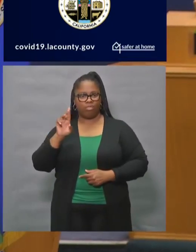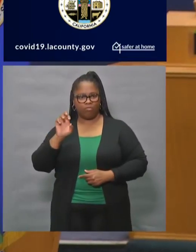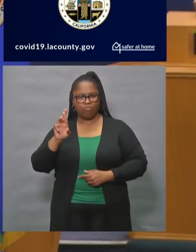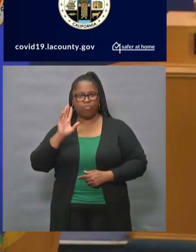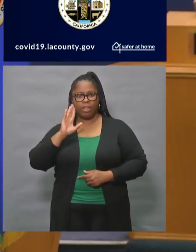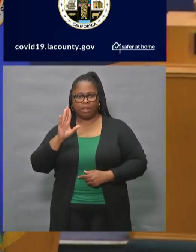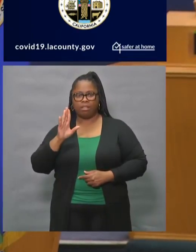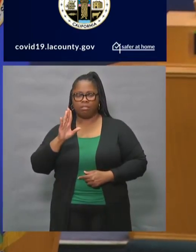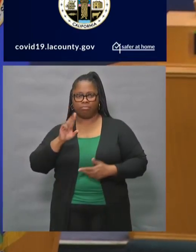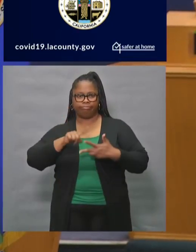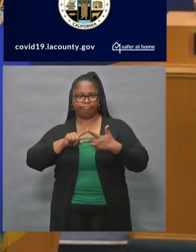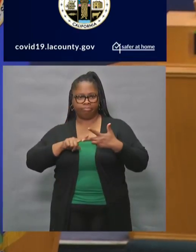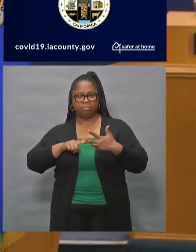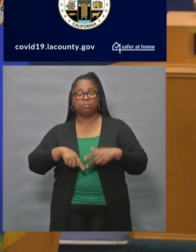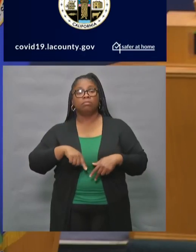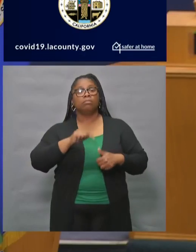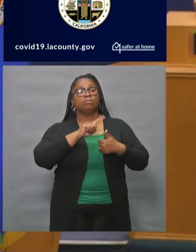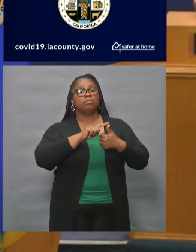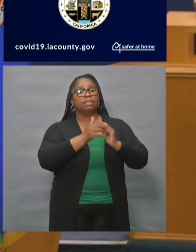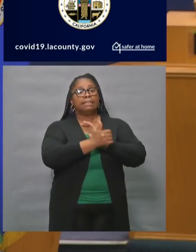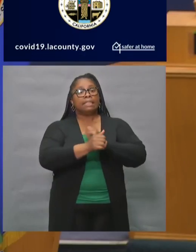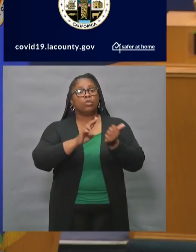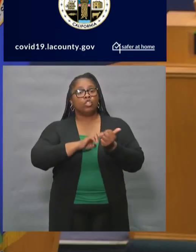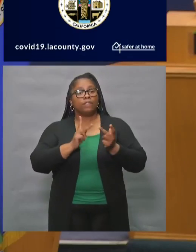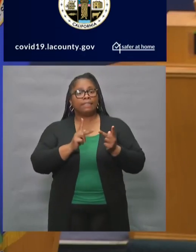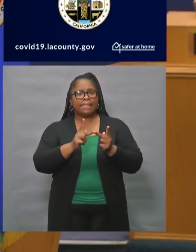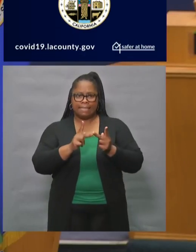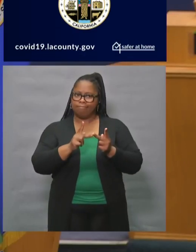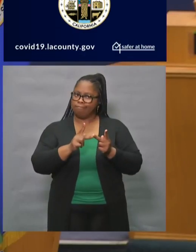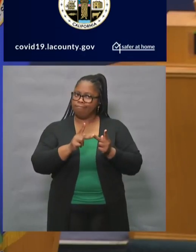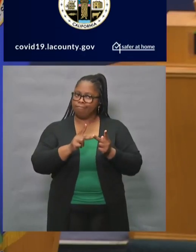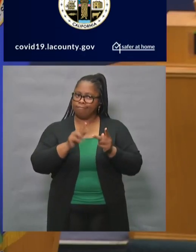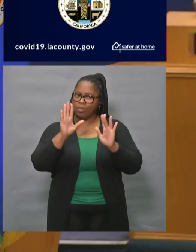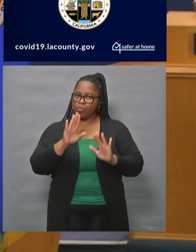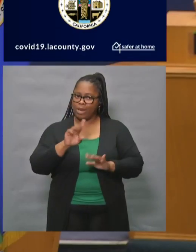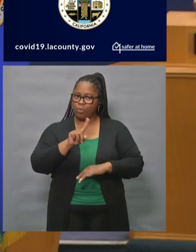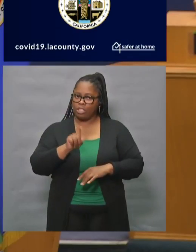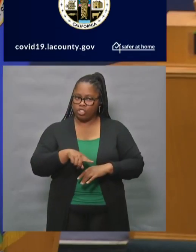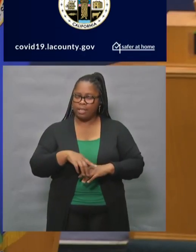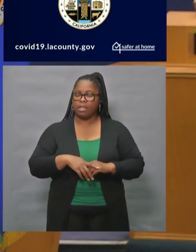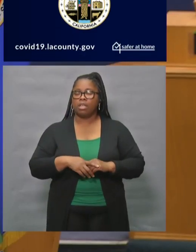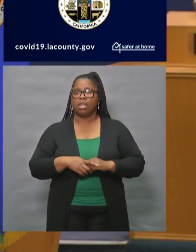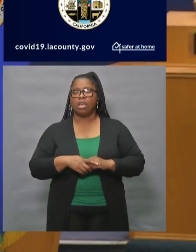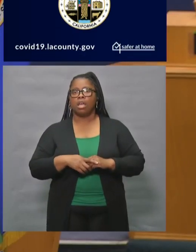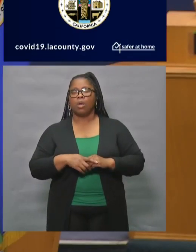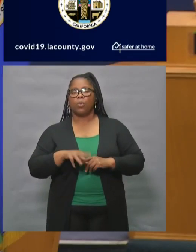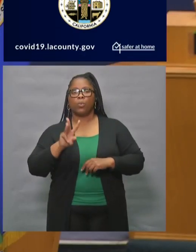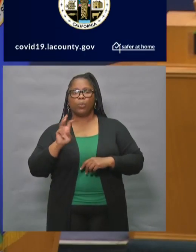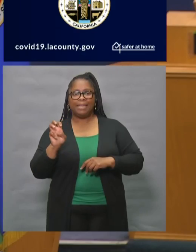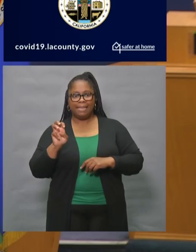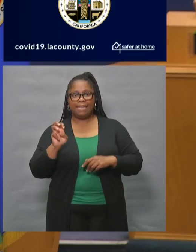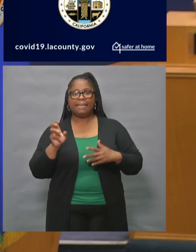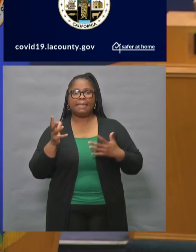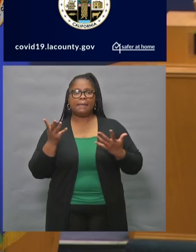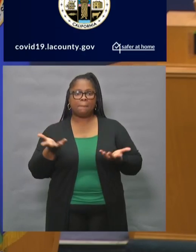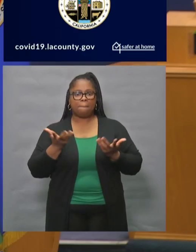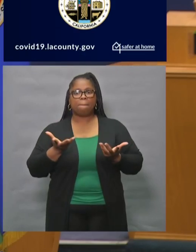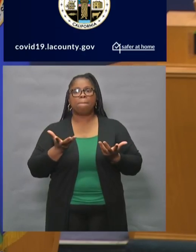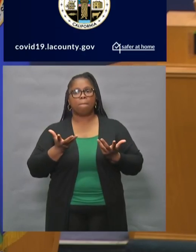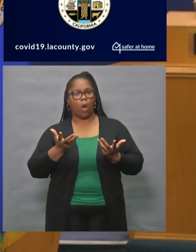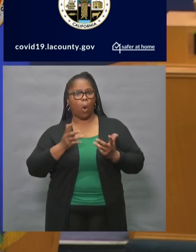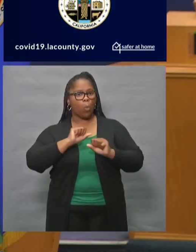On the skilled nursing facilities, another great question. We are working to